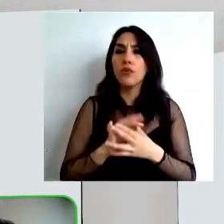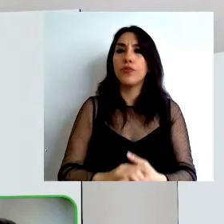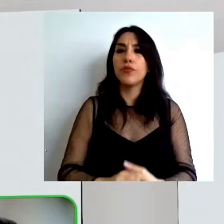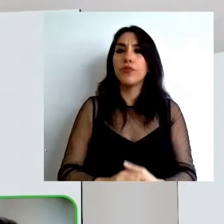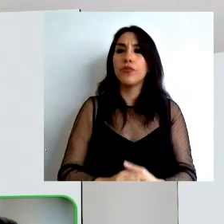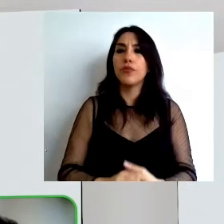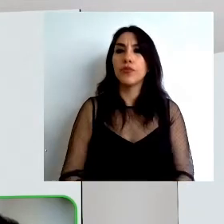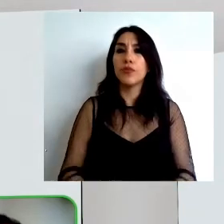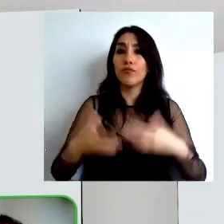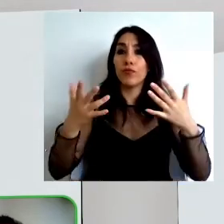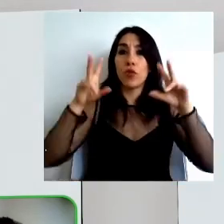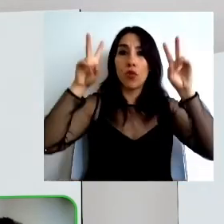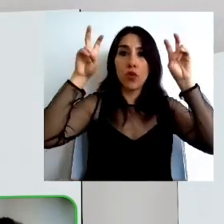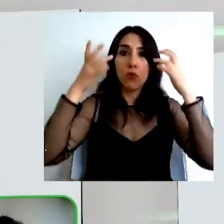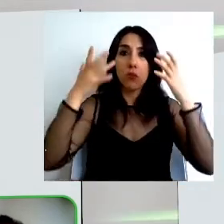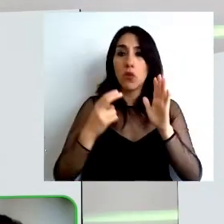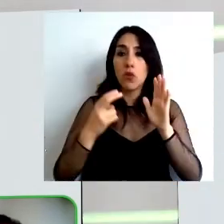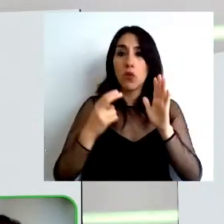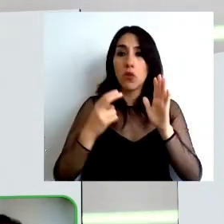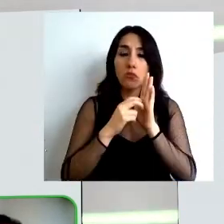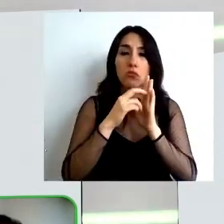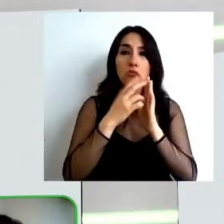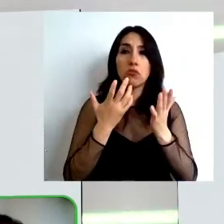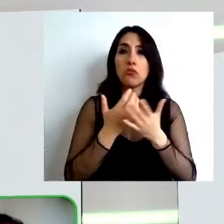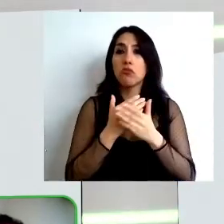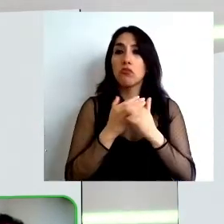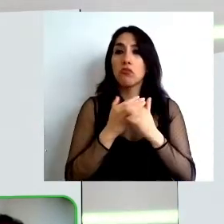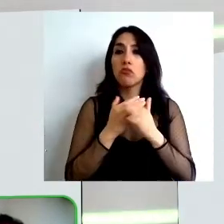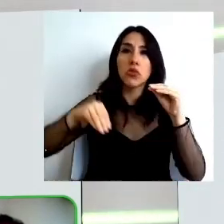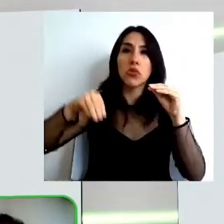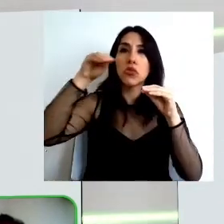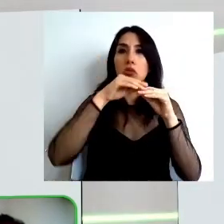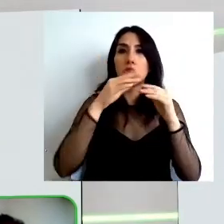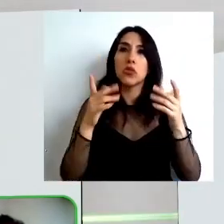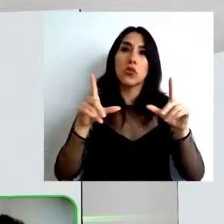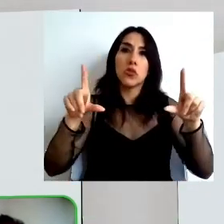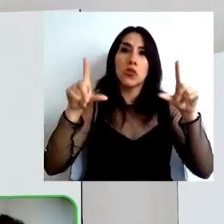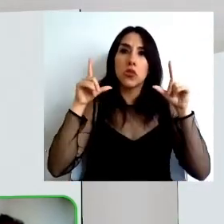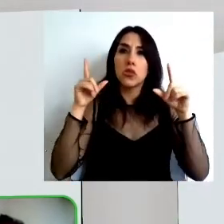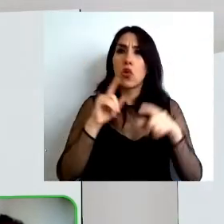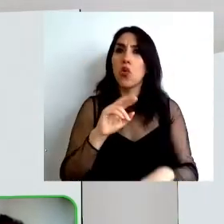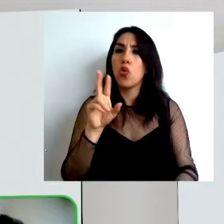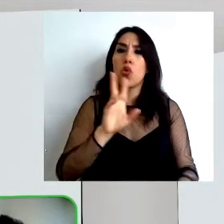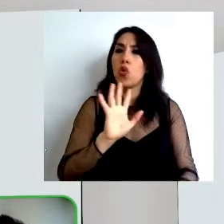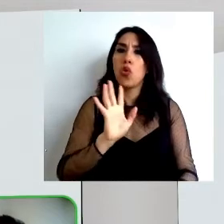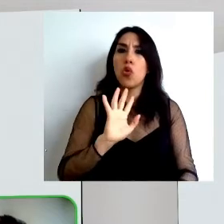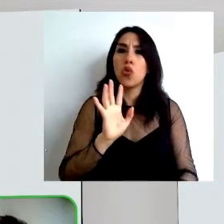your organization. We will come back to that throughout the presentation.